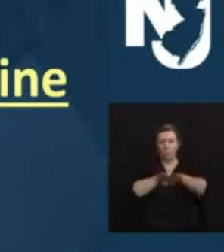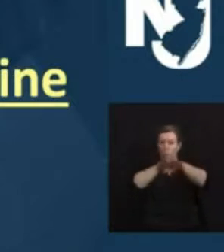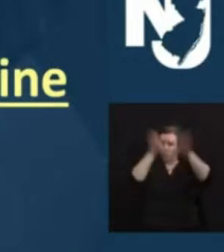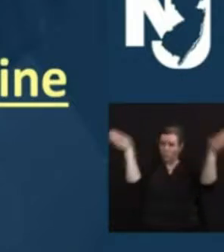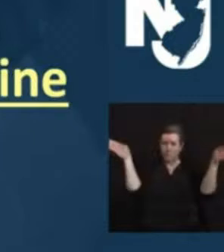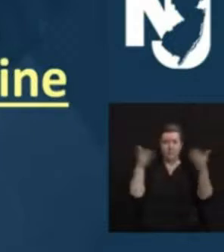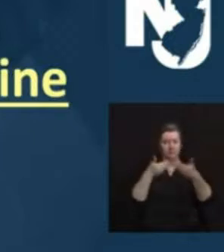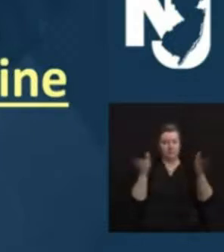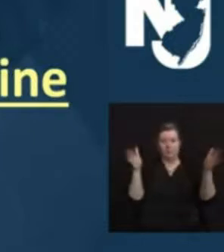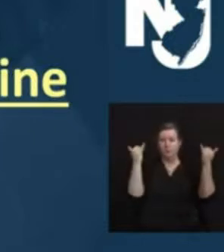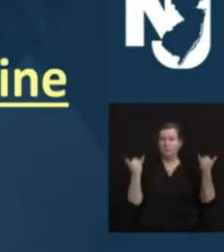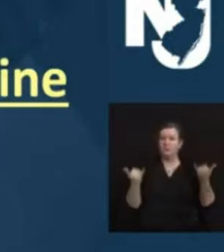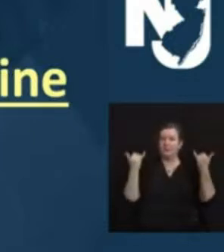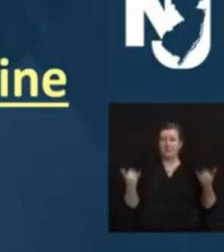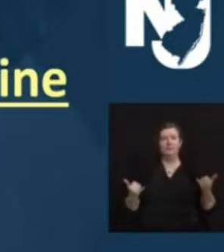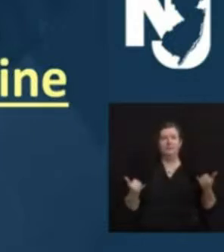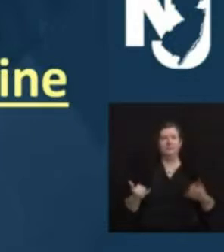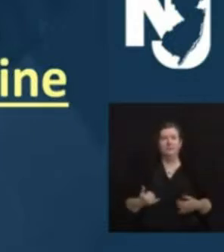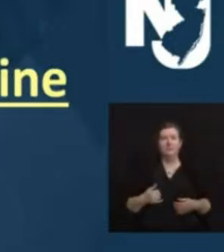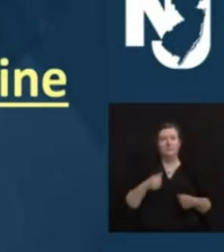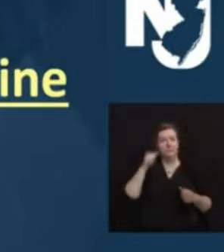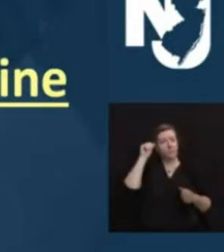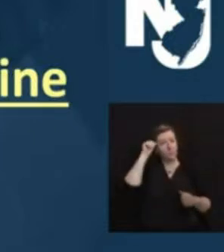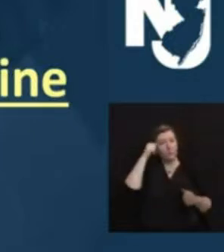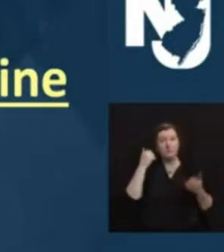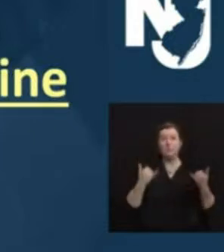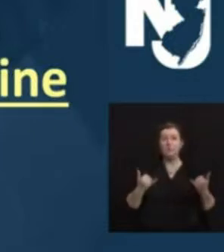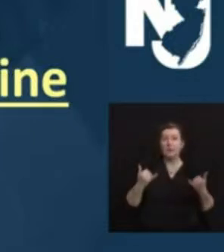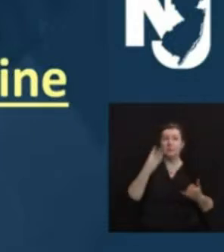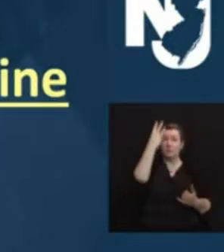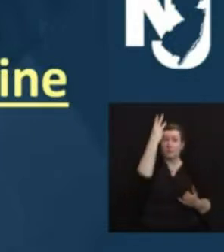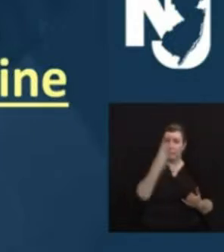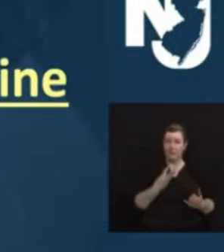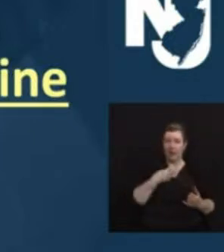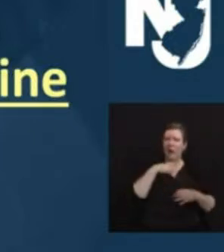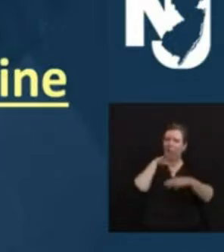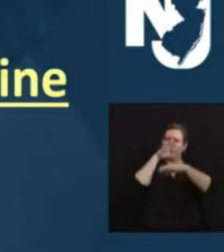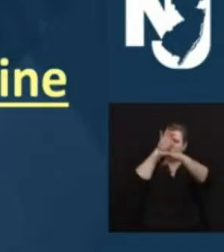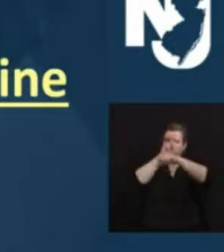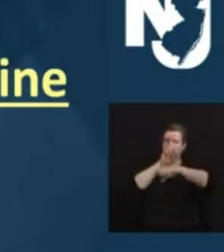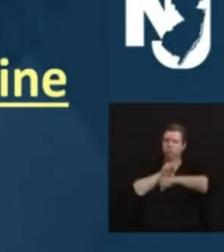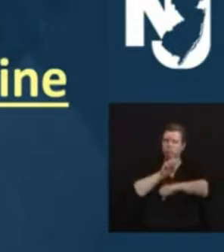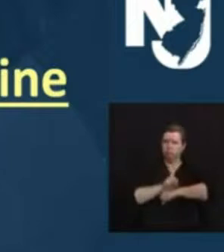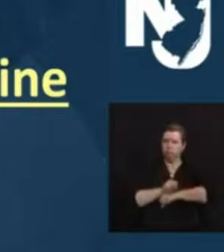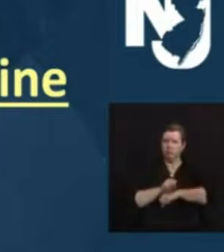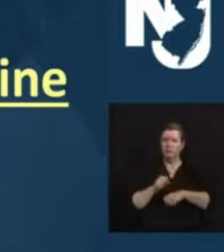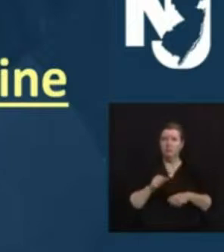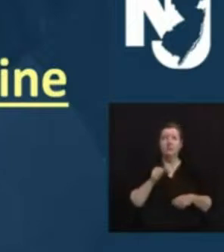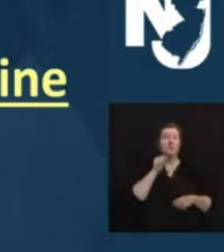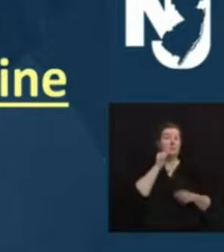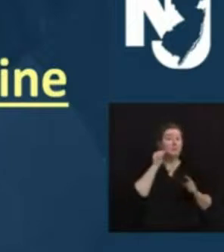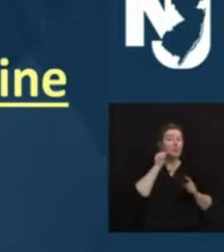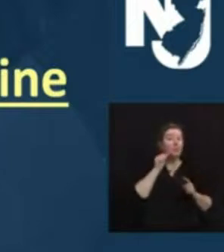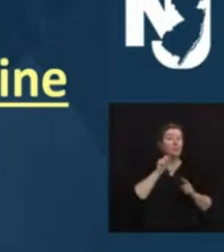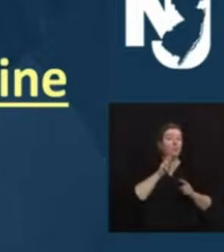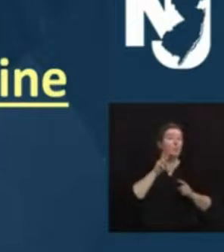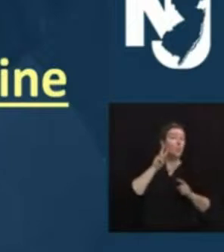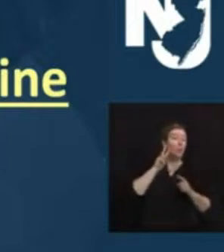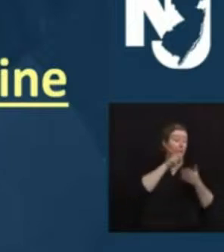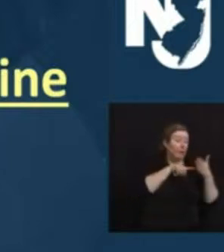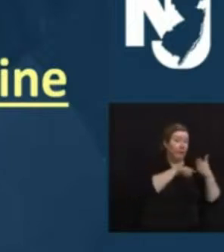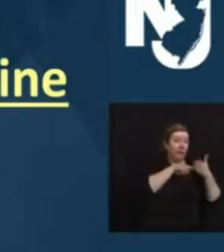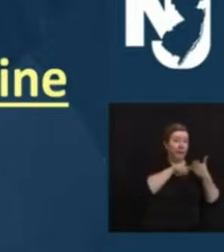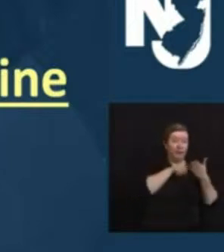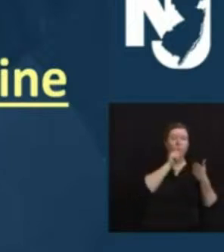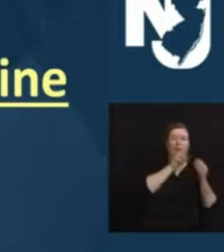vaccinations today, our mega sites will also begin serving those whose appointments from the past 2 days were rescheduled because of the storm.